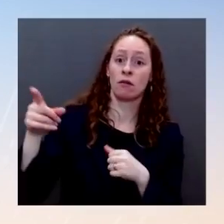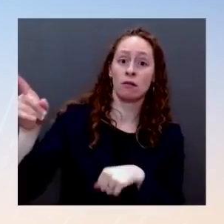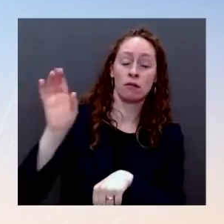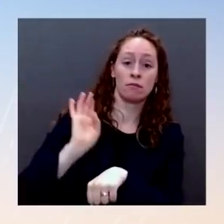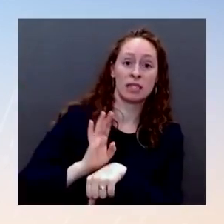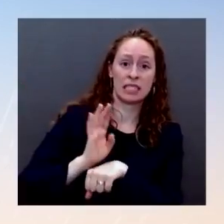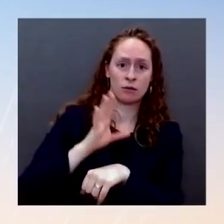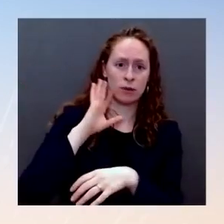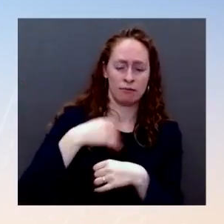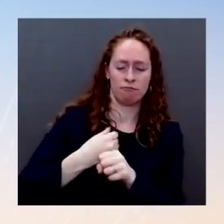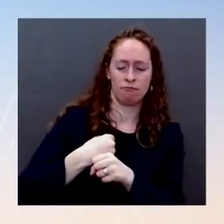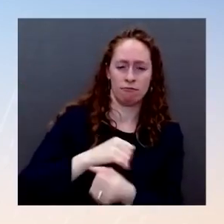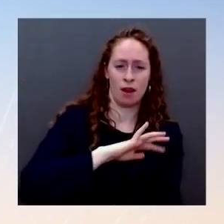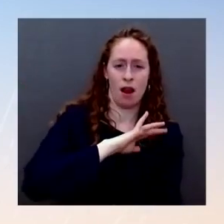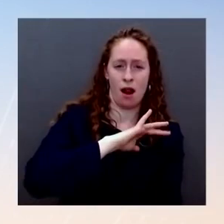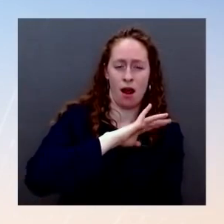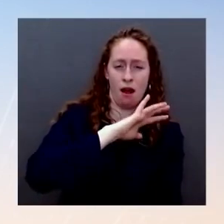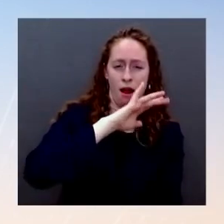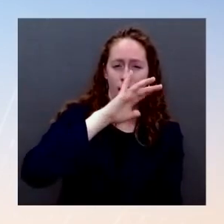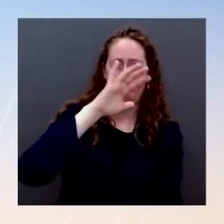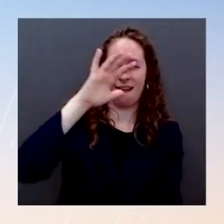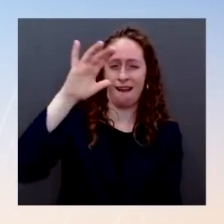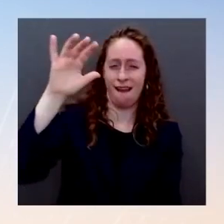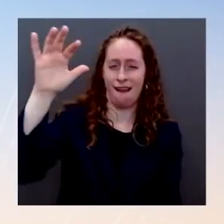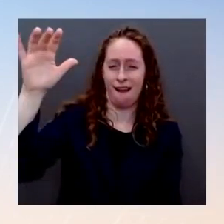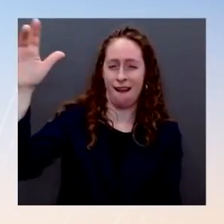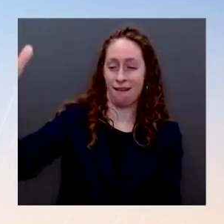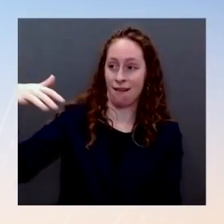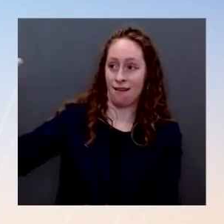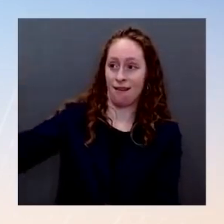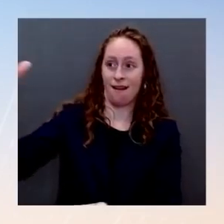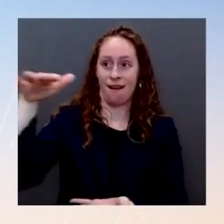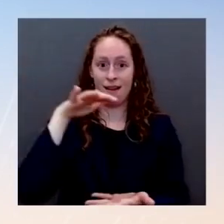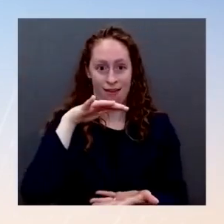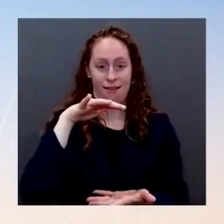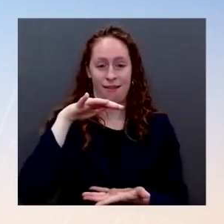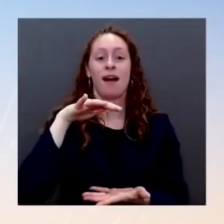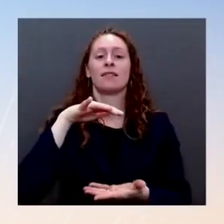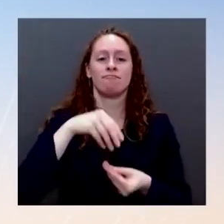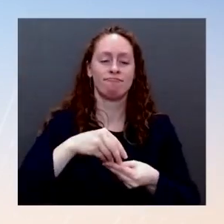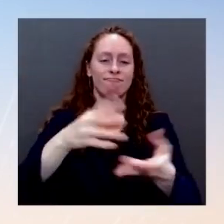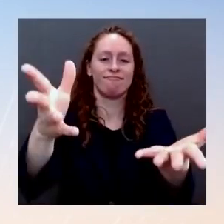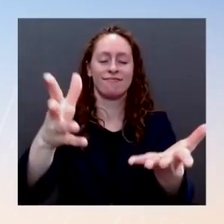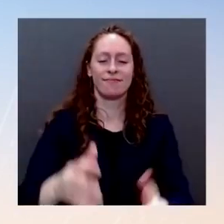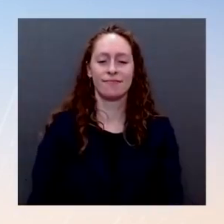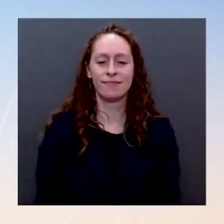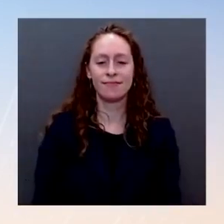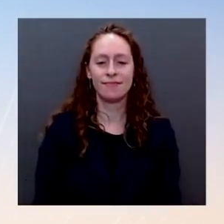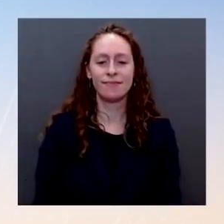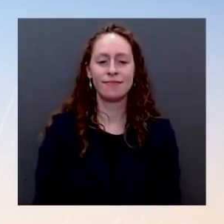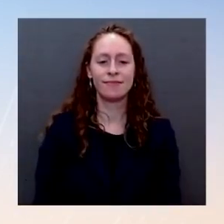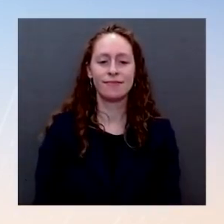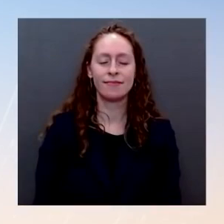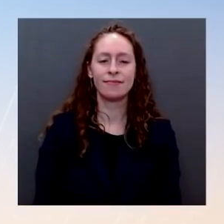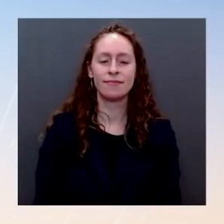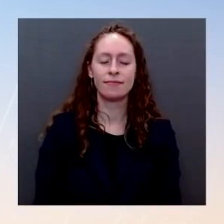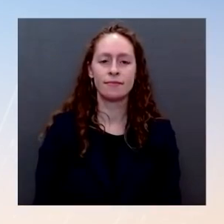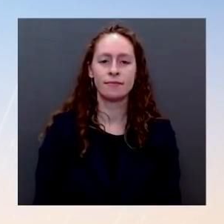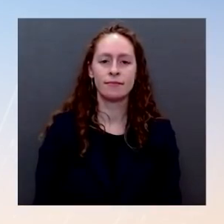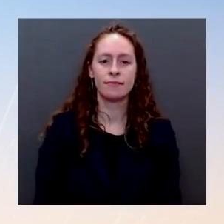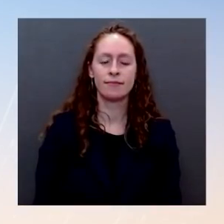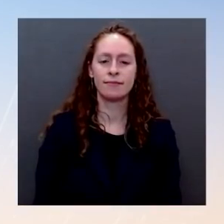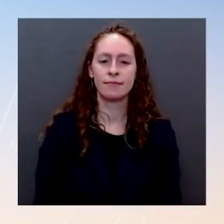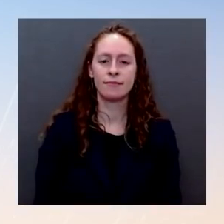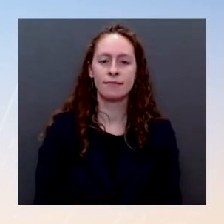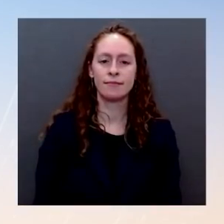saying if Omicron follows the surge it did in South Africa, it could be peaking here as early as next week and probably start declining by the end of